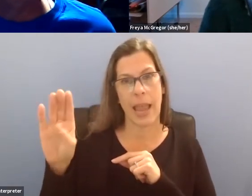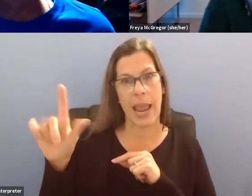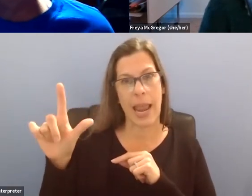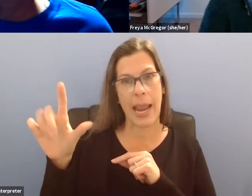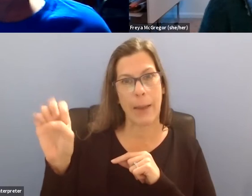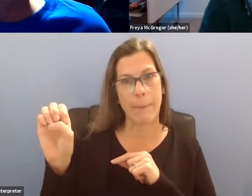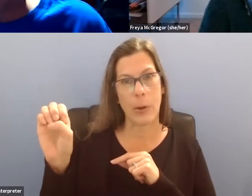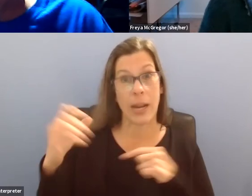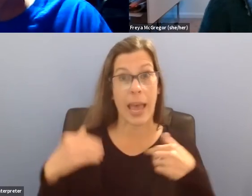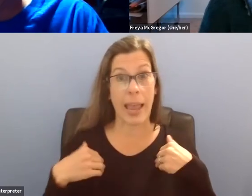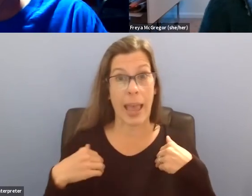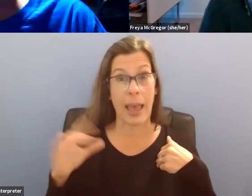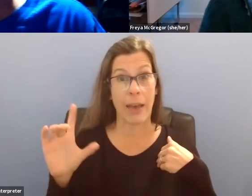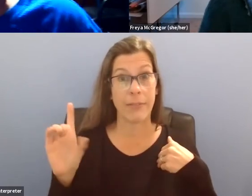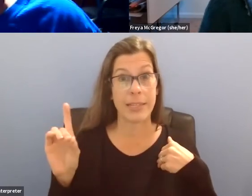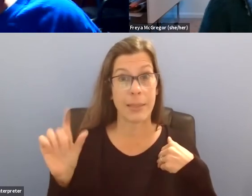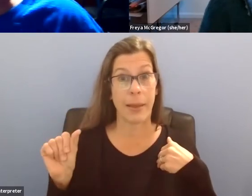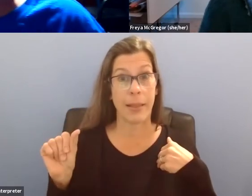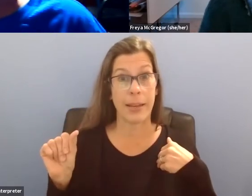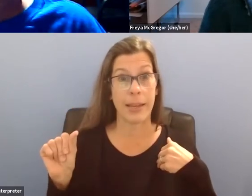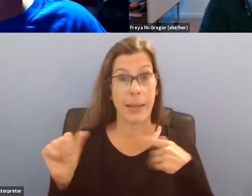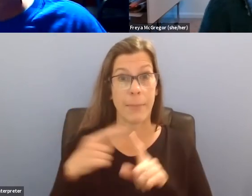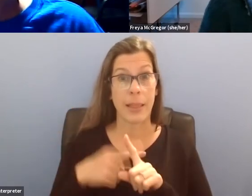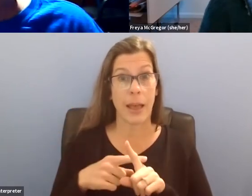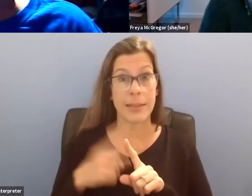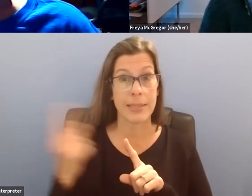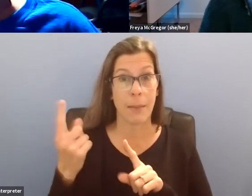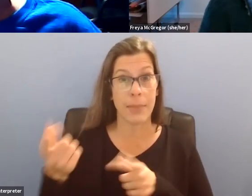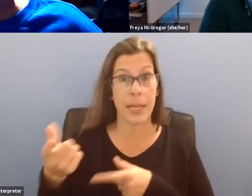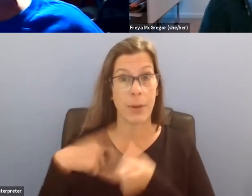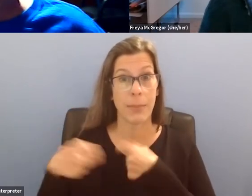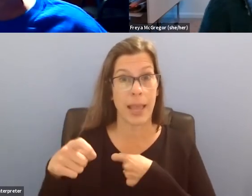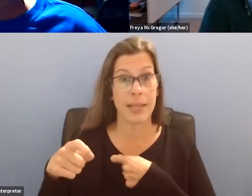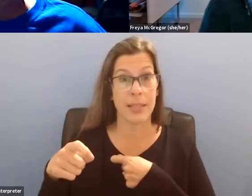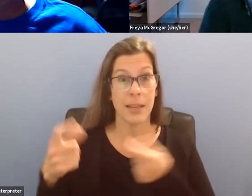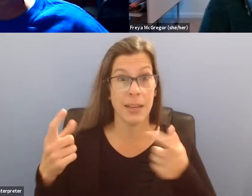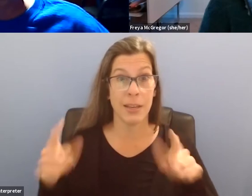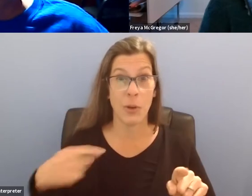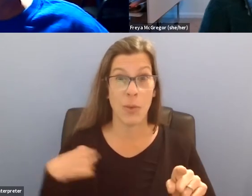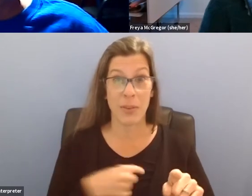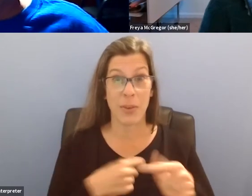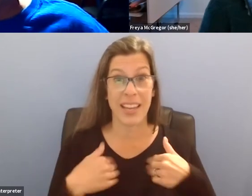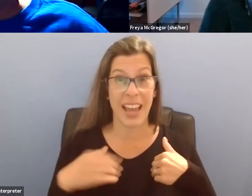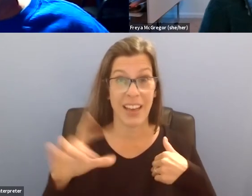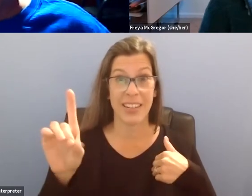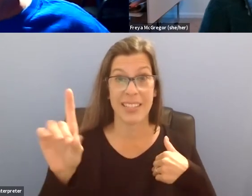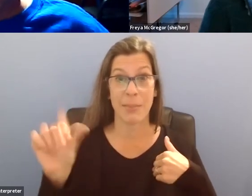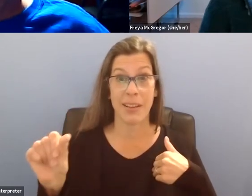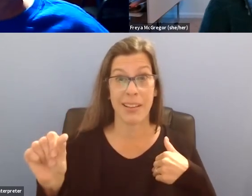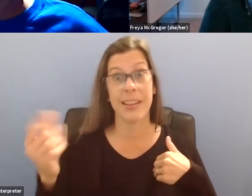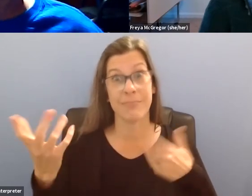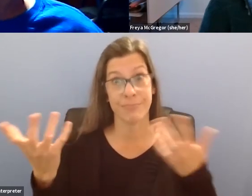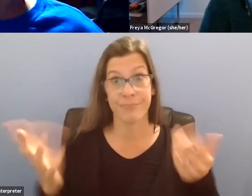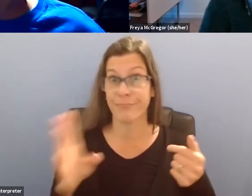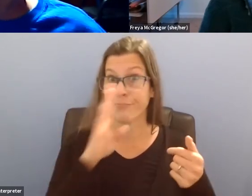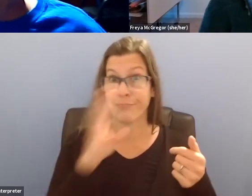given something to replace it. And it's not necessarily true. When we have a disability, we have a disability and we learn to cope with it, but